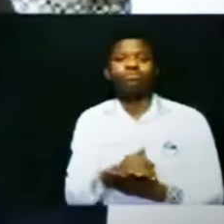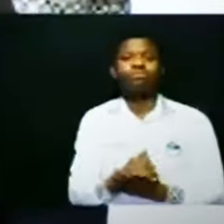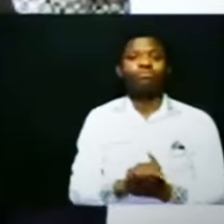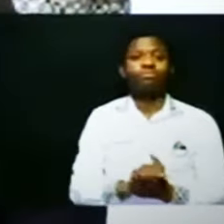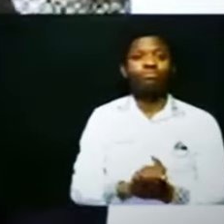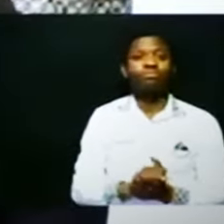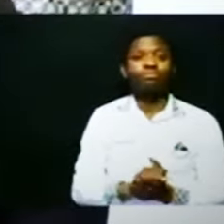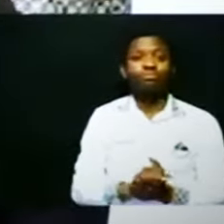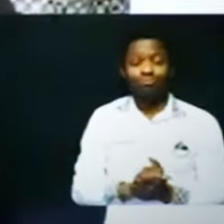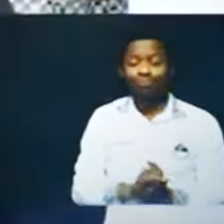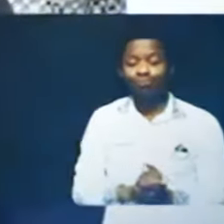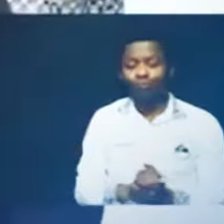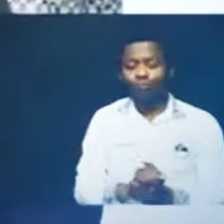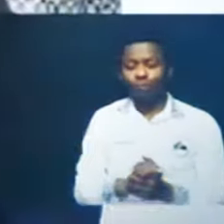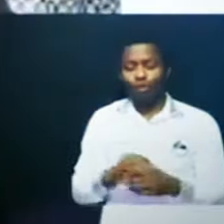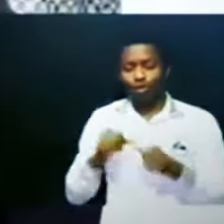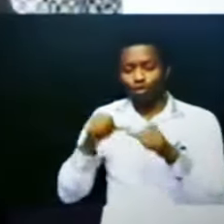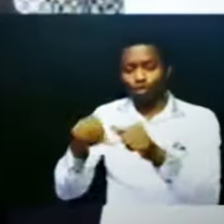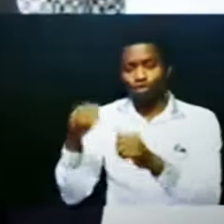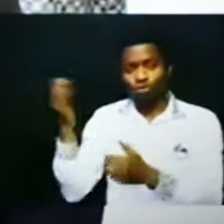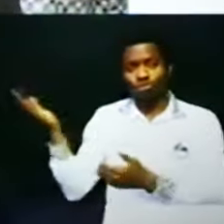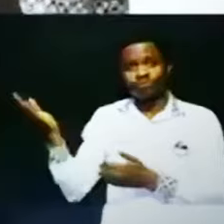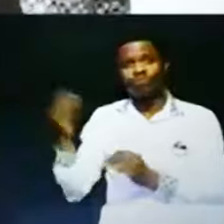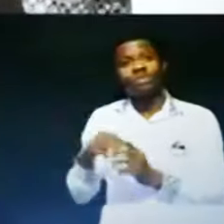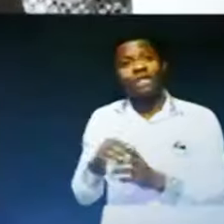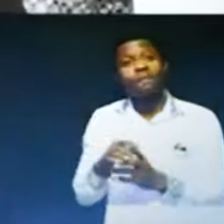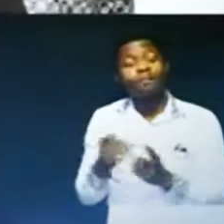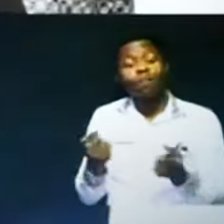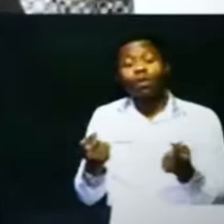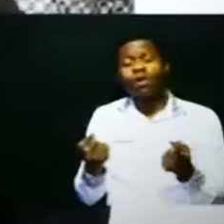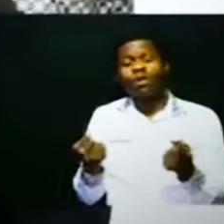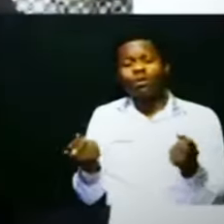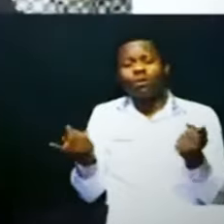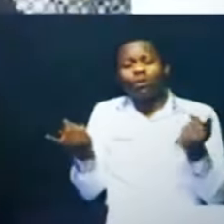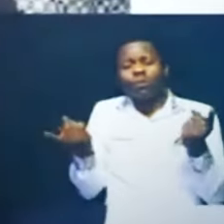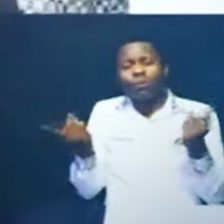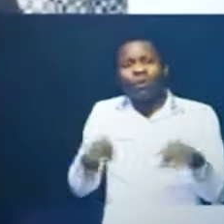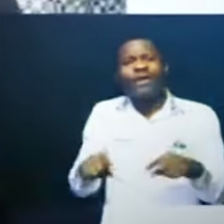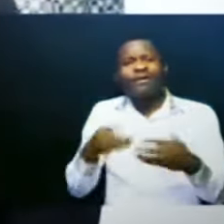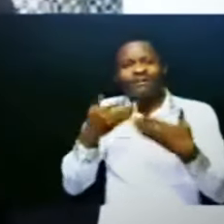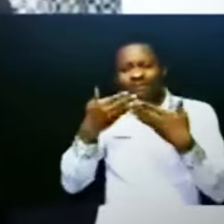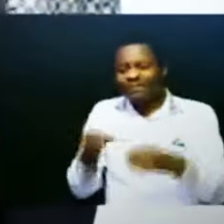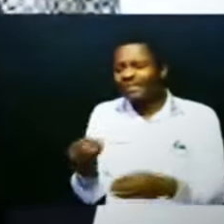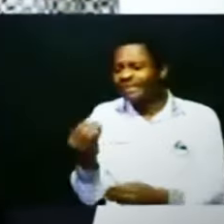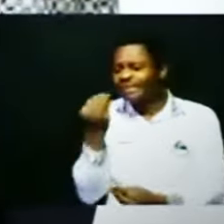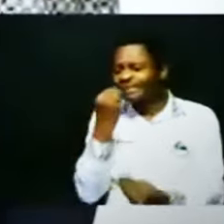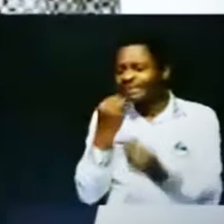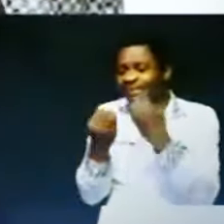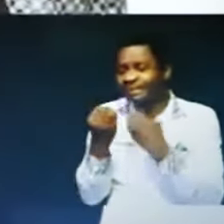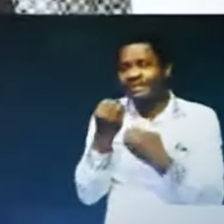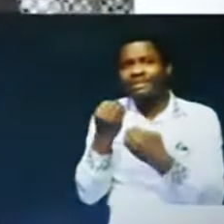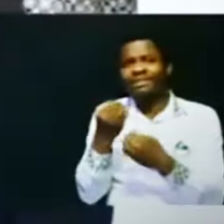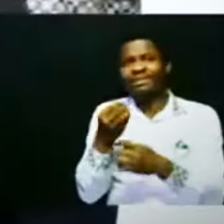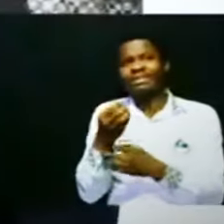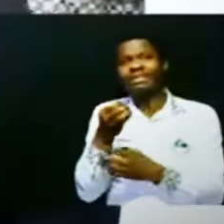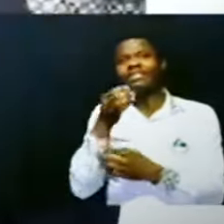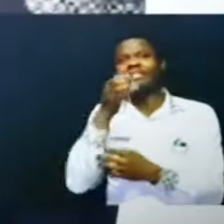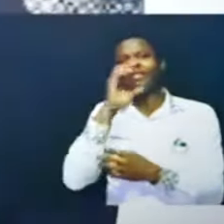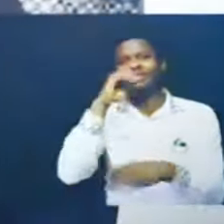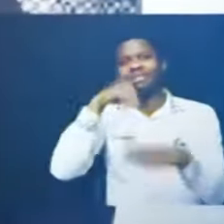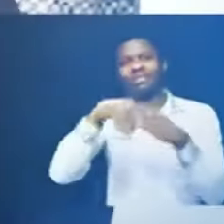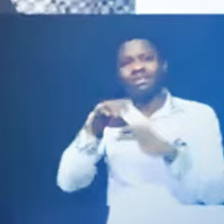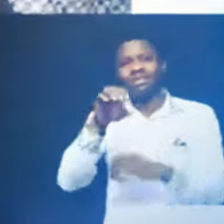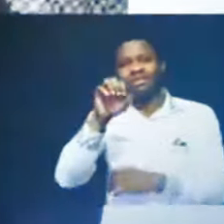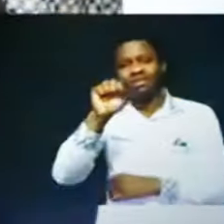when they had finished eating and drinking in Shiloh, Hannah stood up. Now Eli the